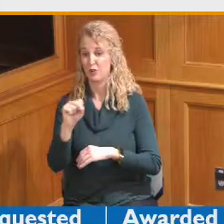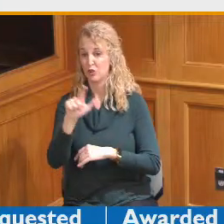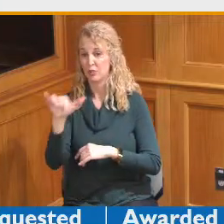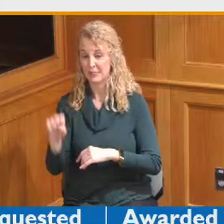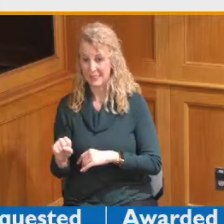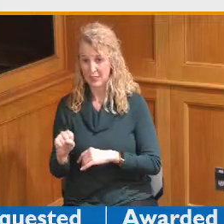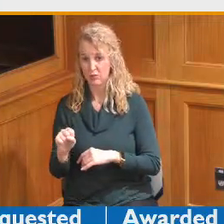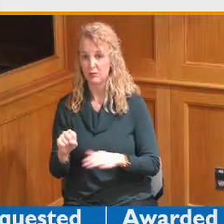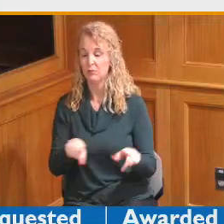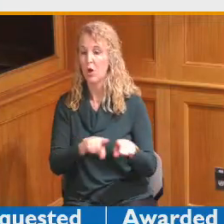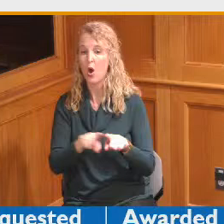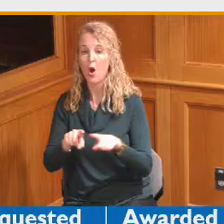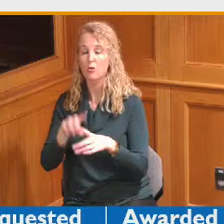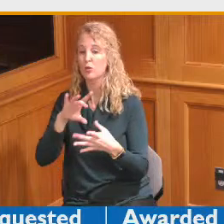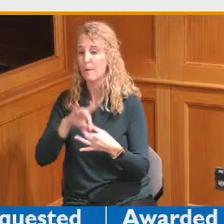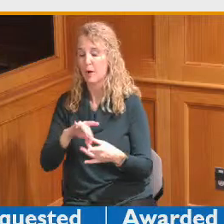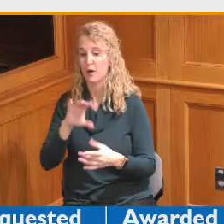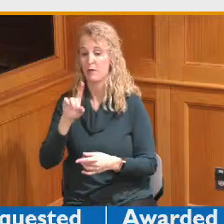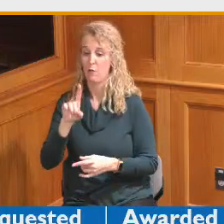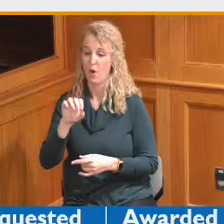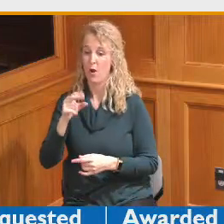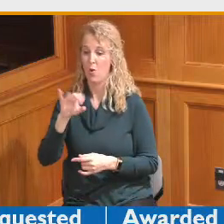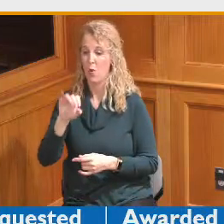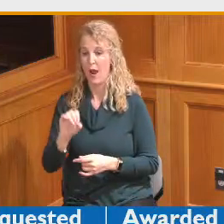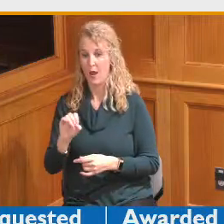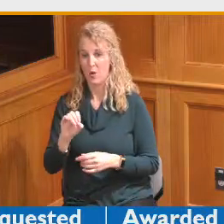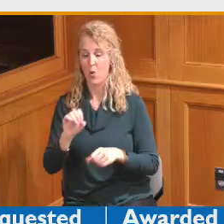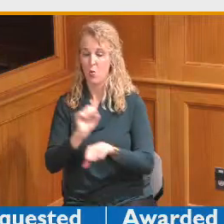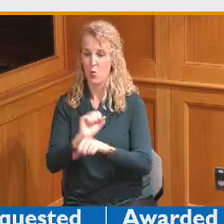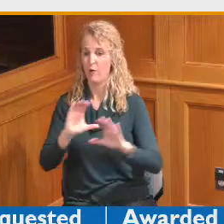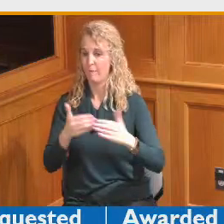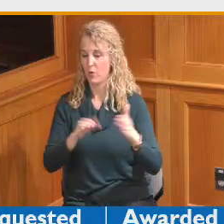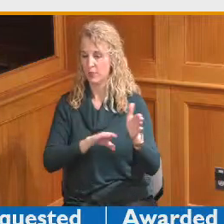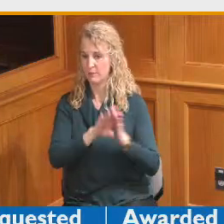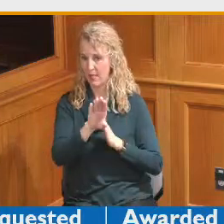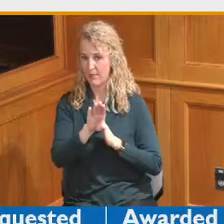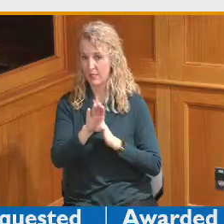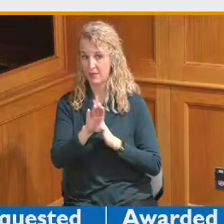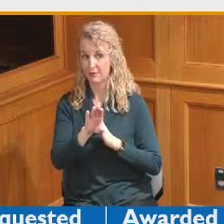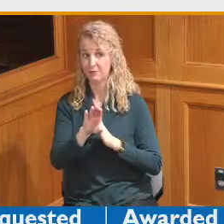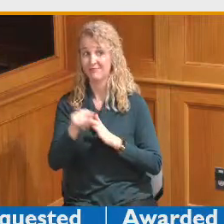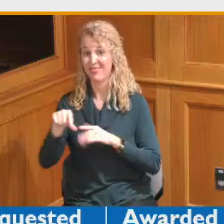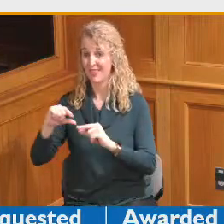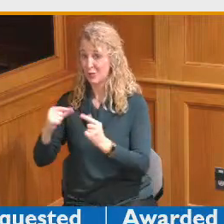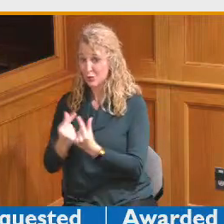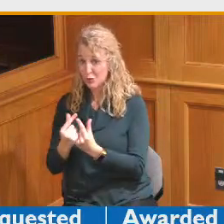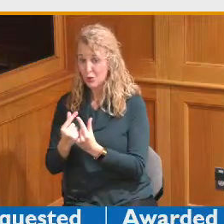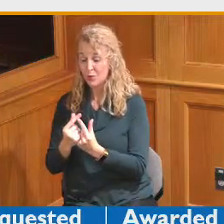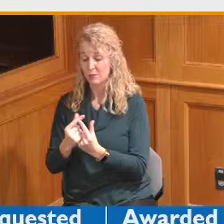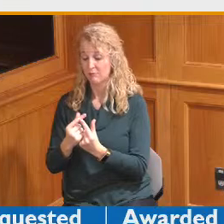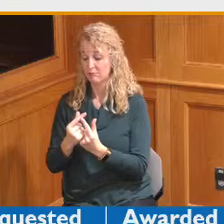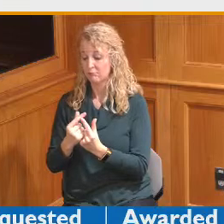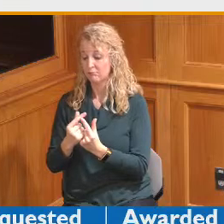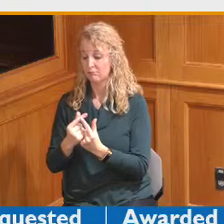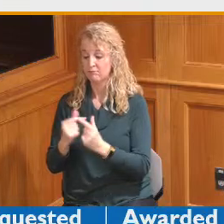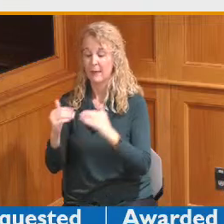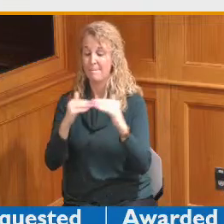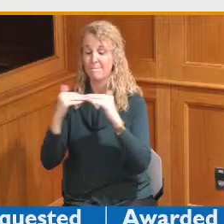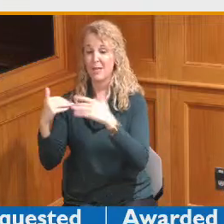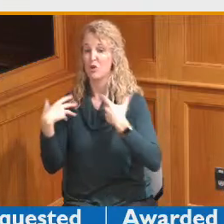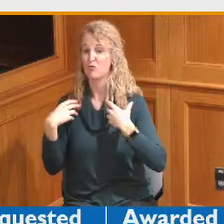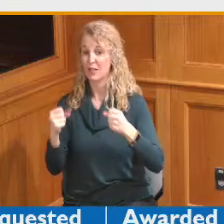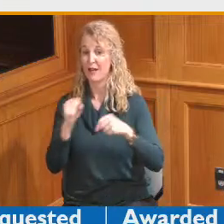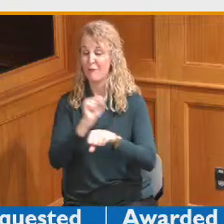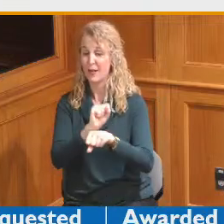This is also part of the One Ohio Local Workforce Development. Easter Seals Tri-State Peer Recovery